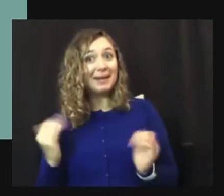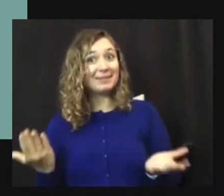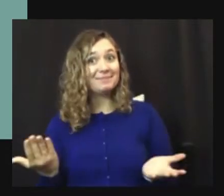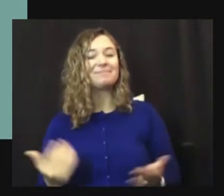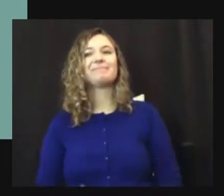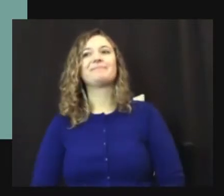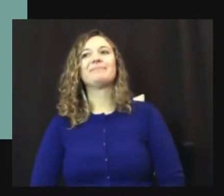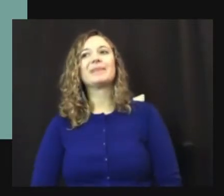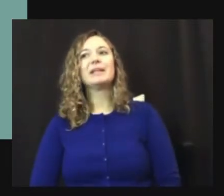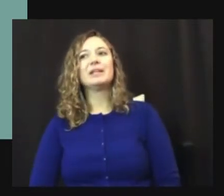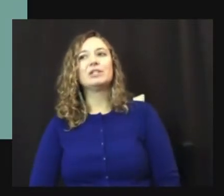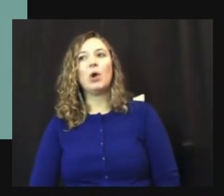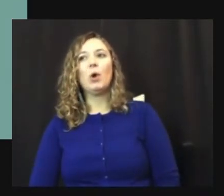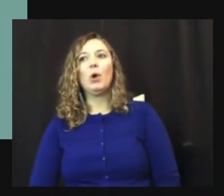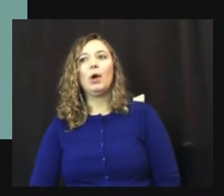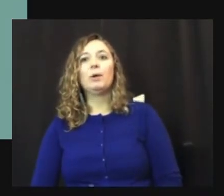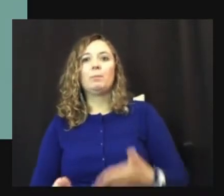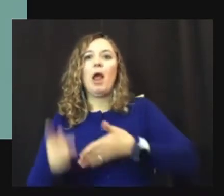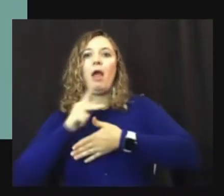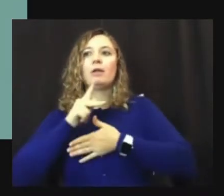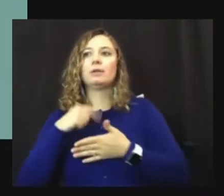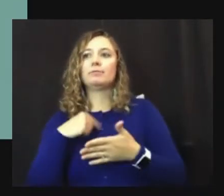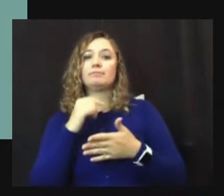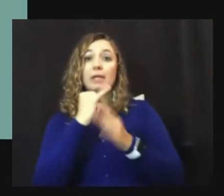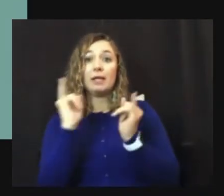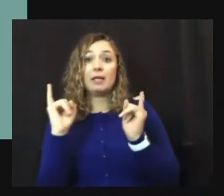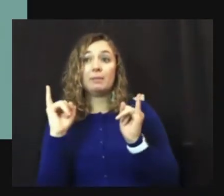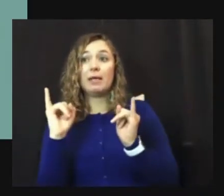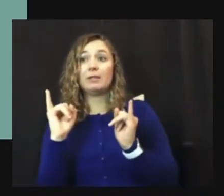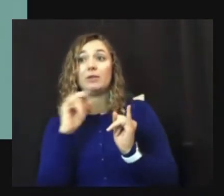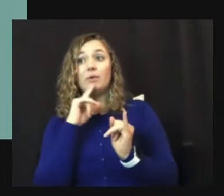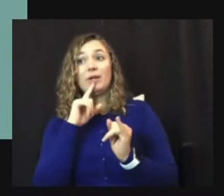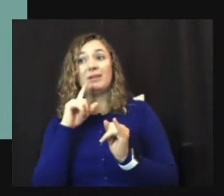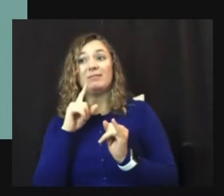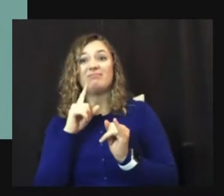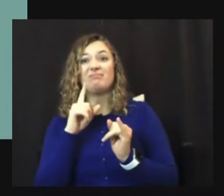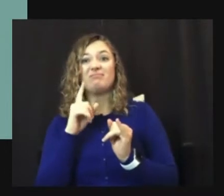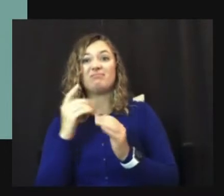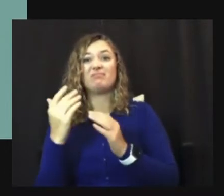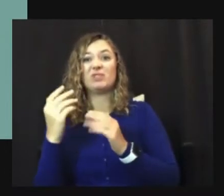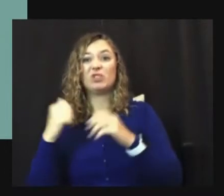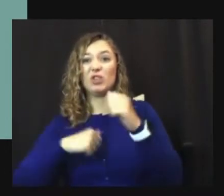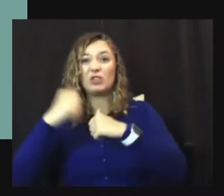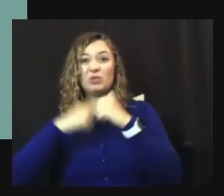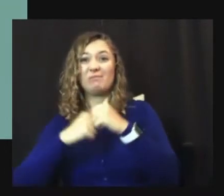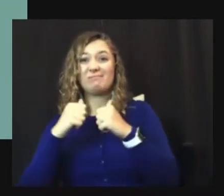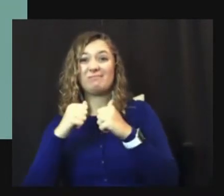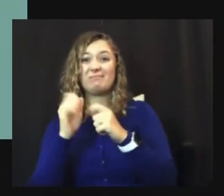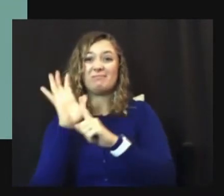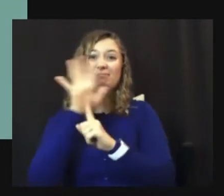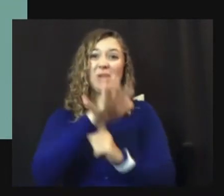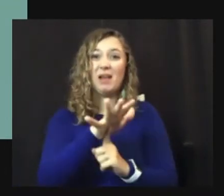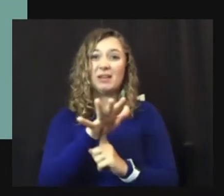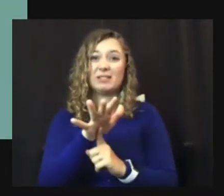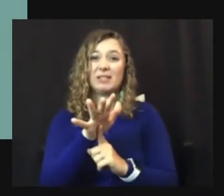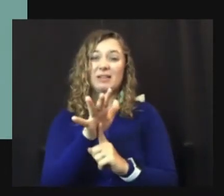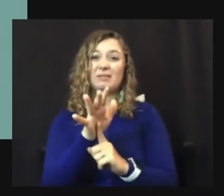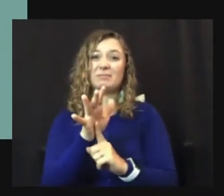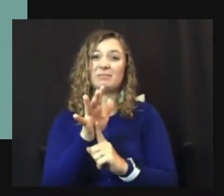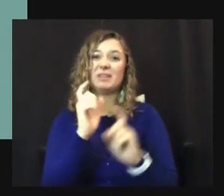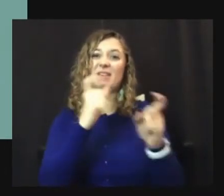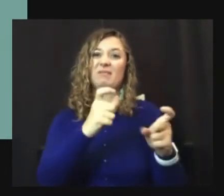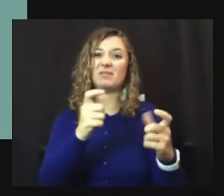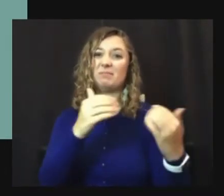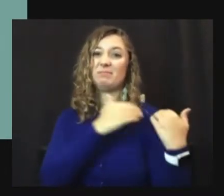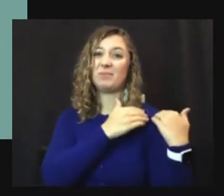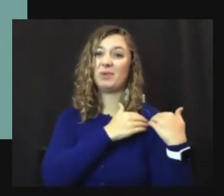Prioritizing independence places the weight of structural oppression on disabled people. So when you tell us that